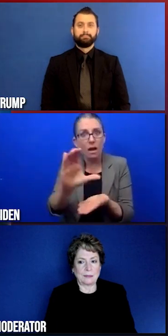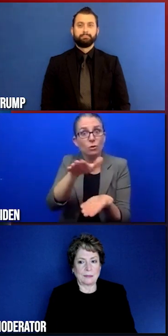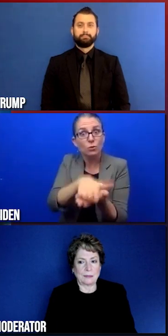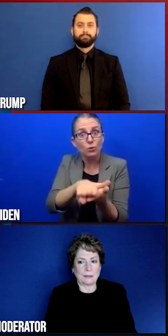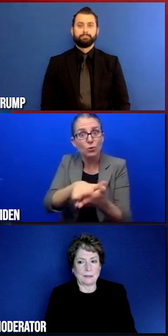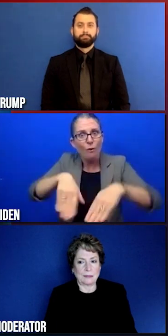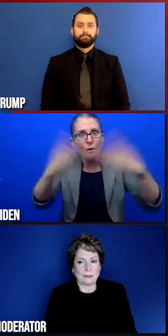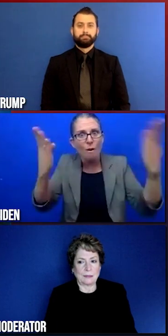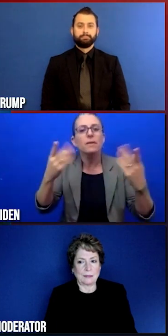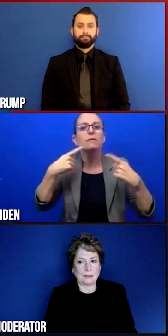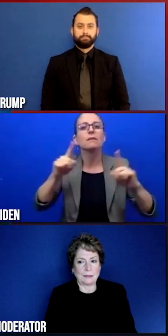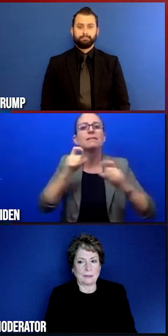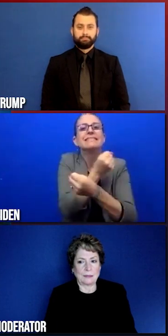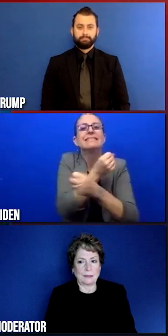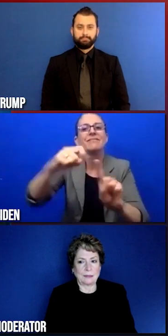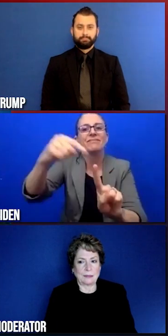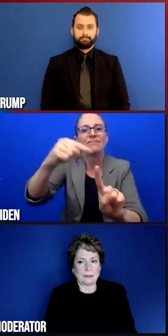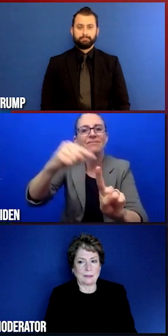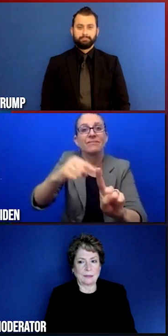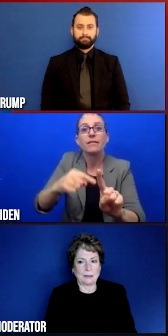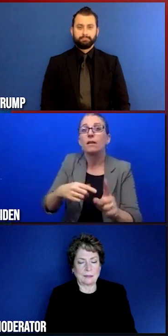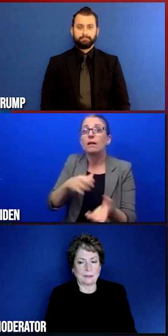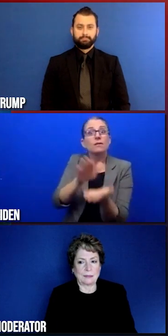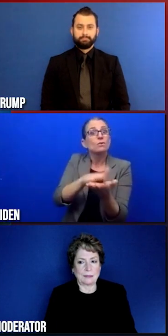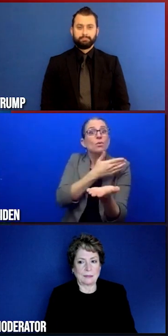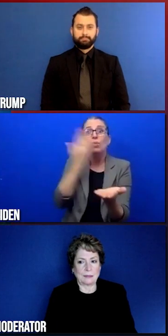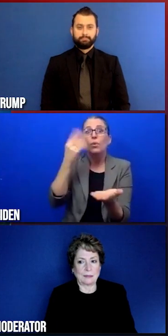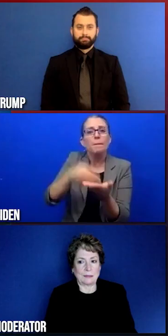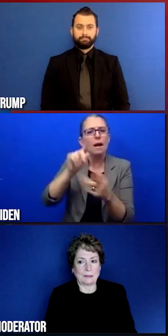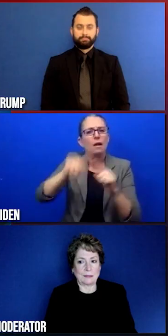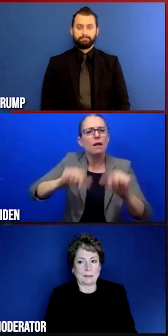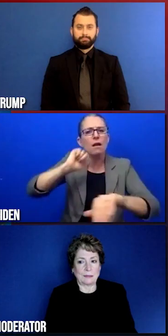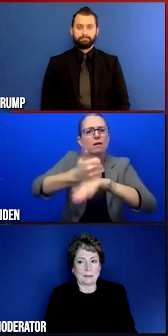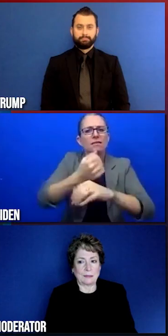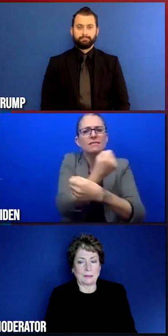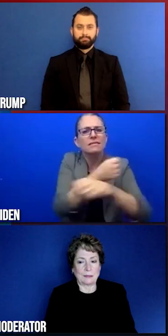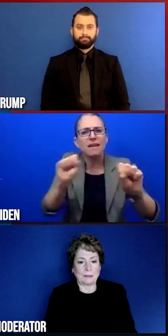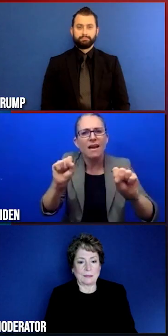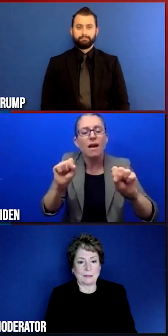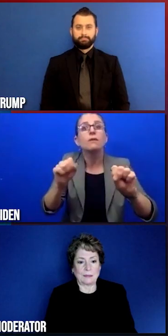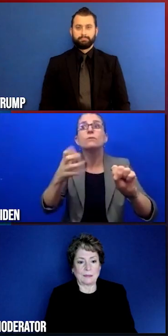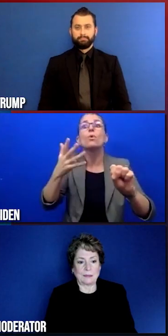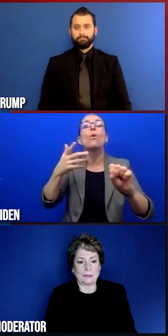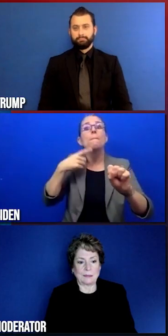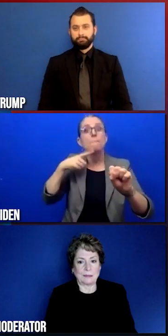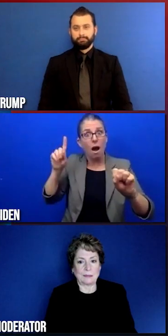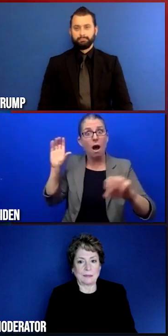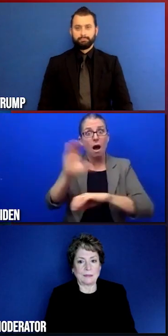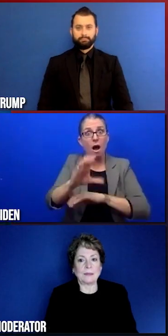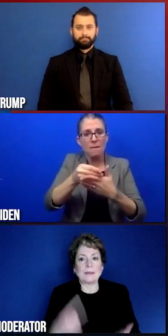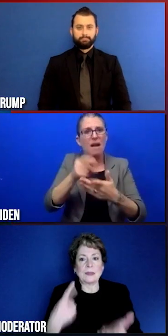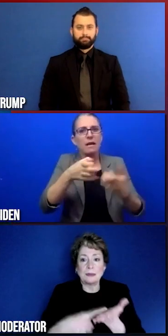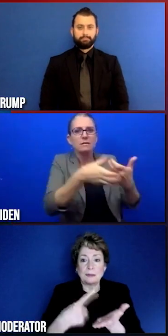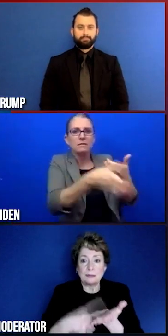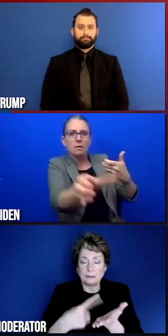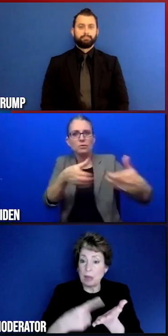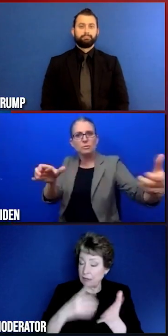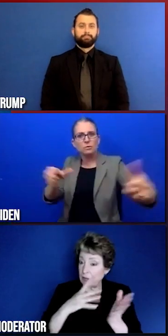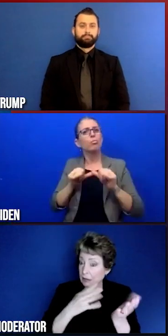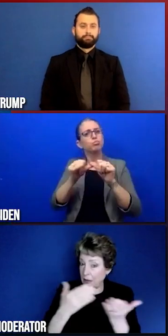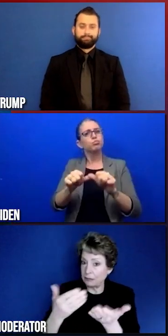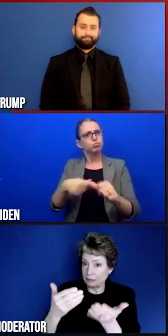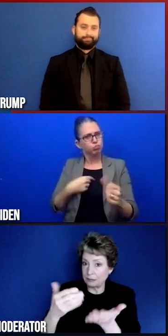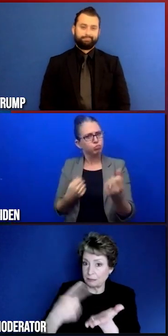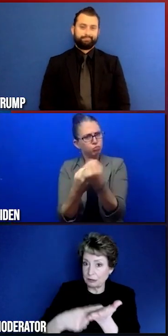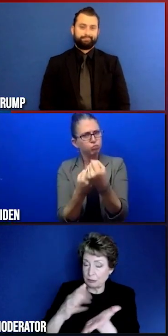And he's refused to support that money, or at least up to now. Let's talk about schools. President Trump, I think we have to respond, if I might. Please, and then I have a follow-up.